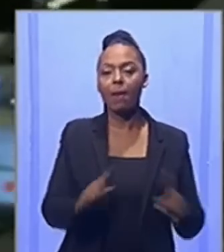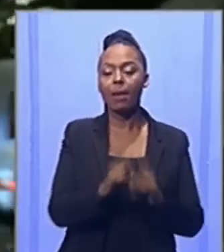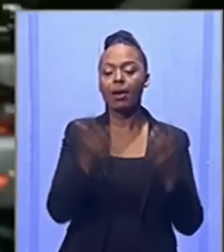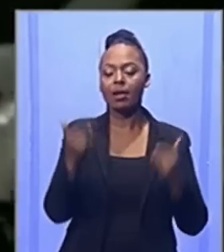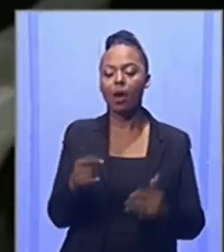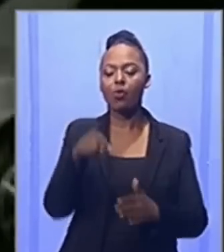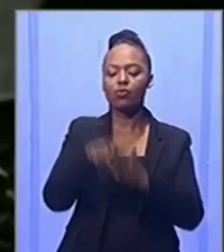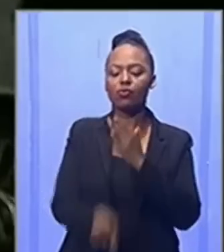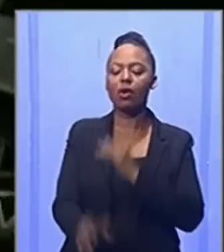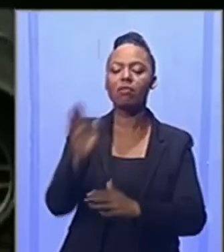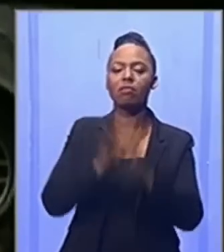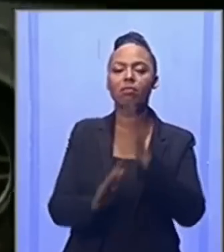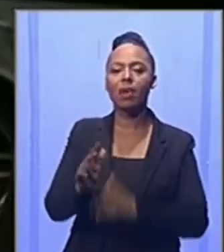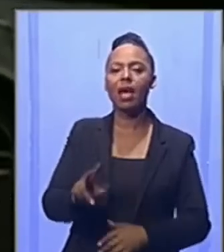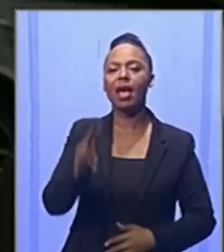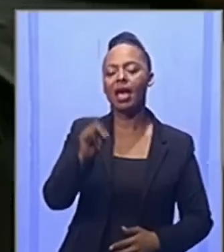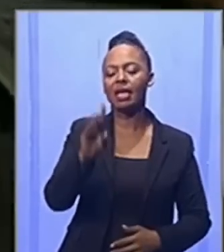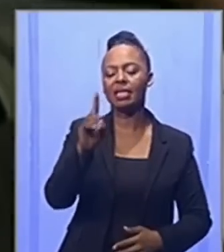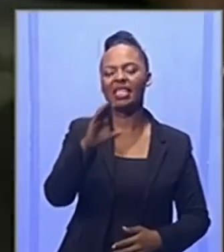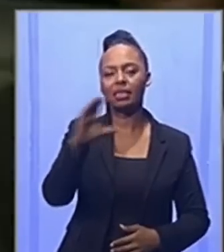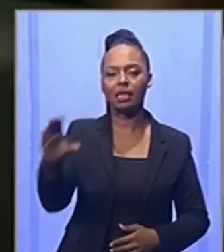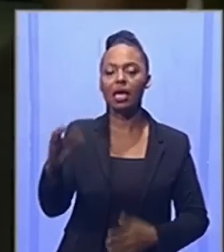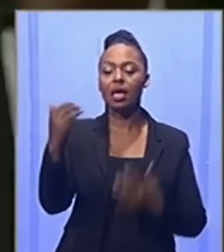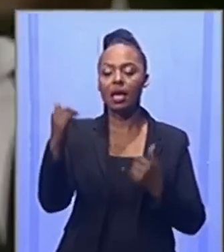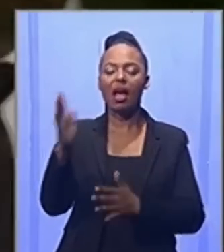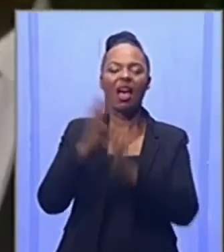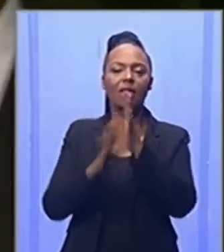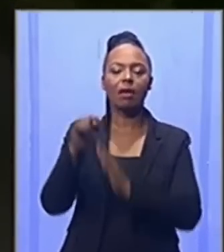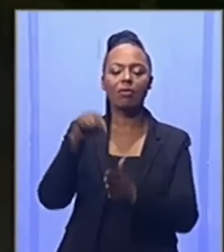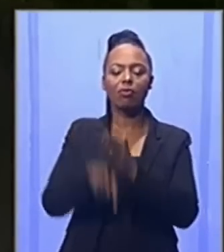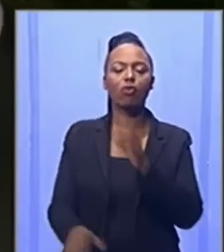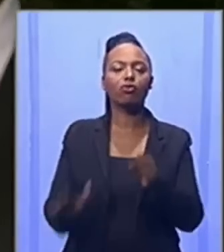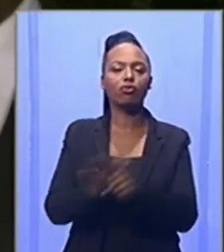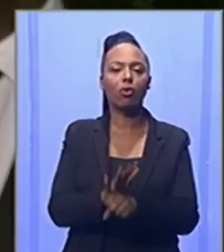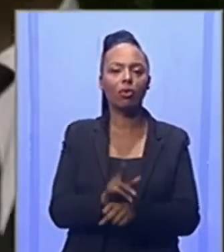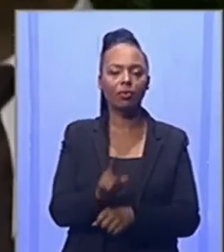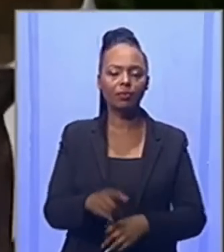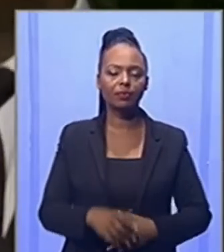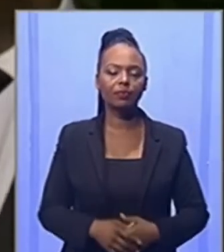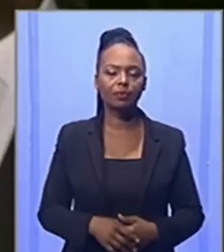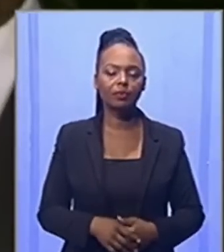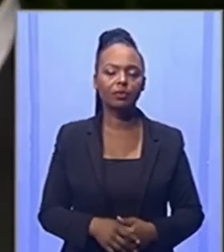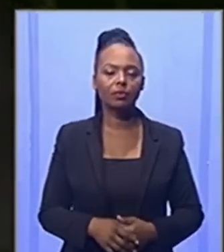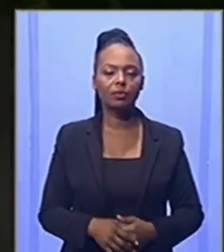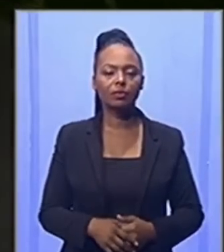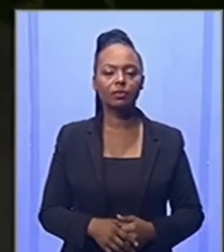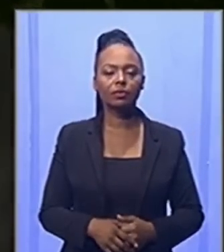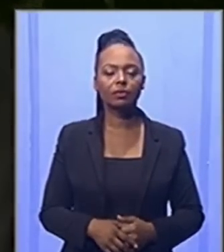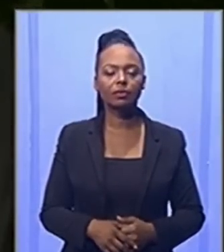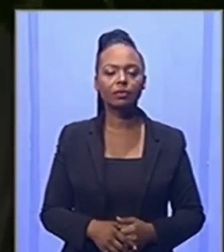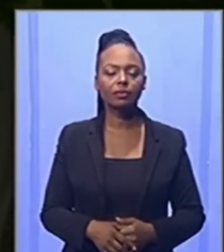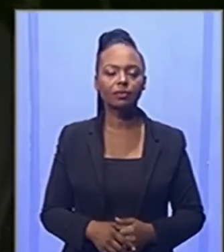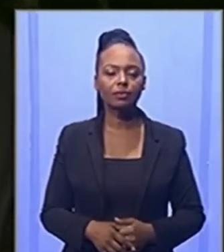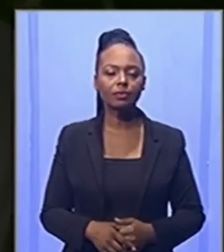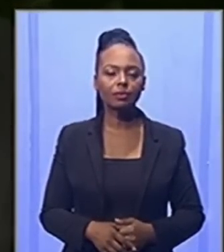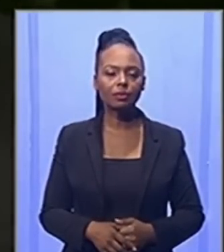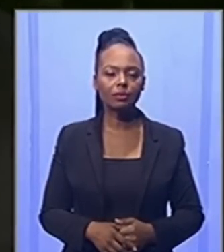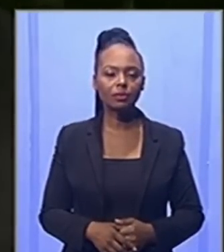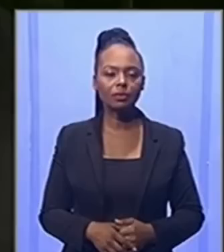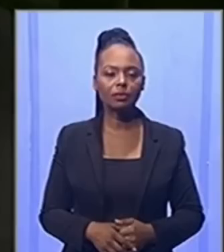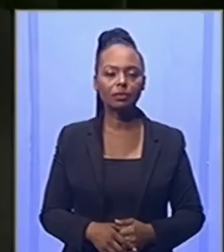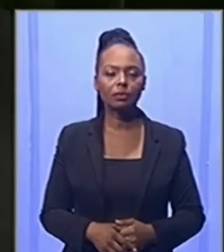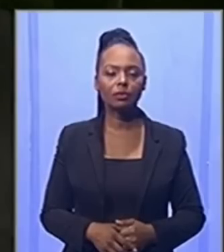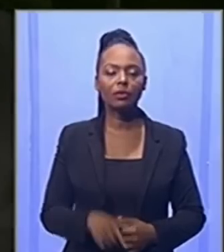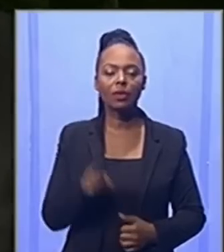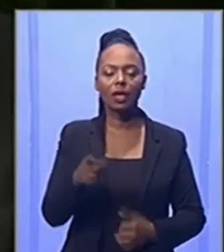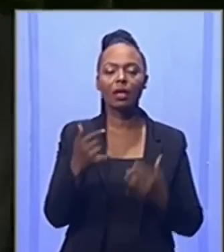le ntate wa MDC e leng ntate Datlas. Mr. Datlas, thank you very much for your time. Your party